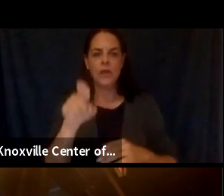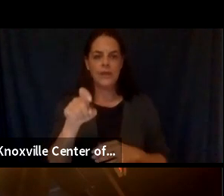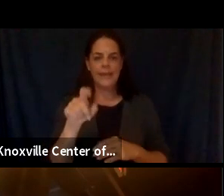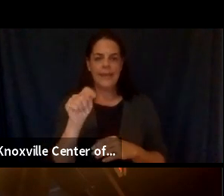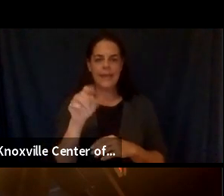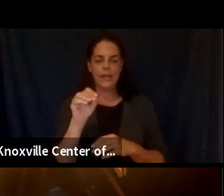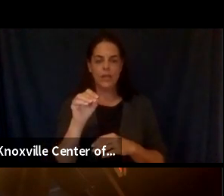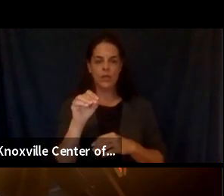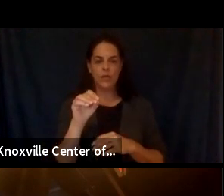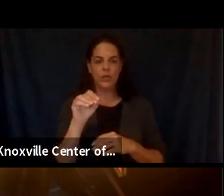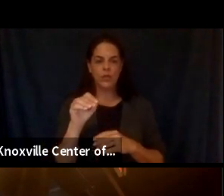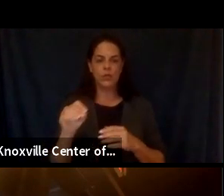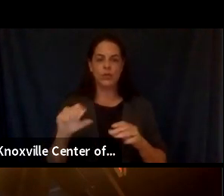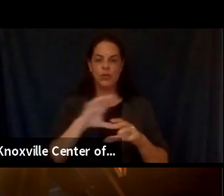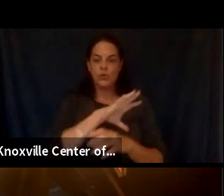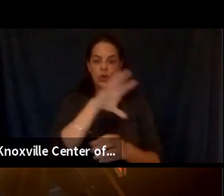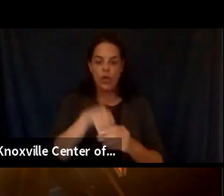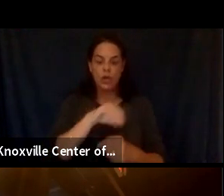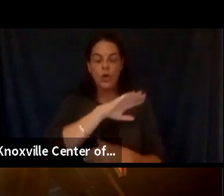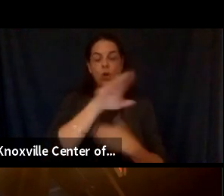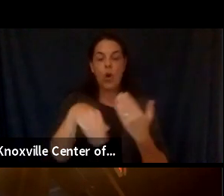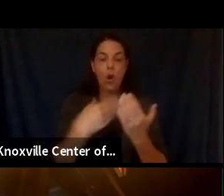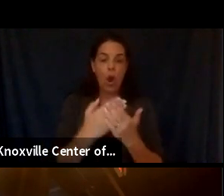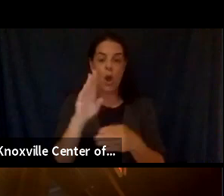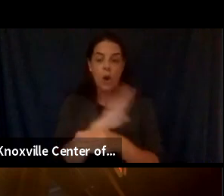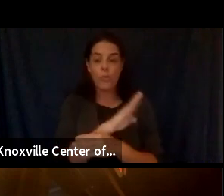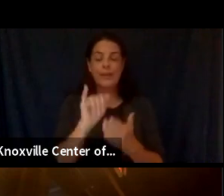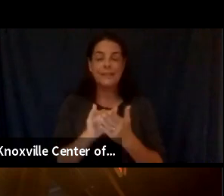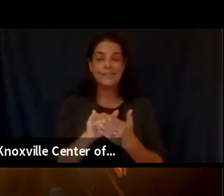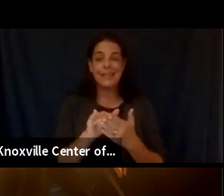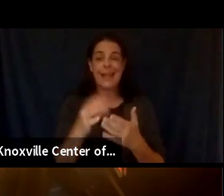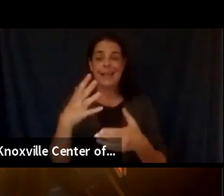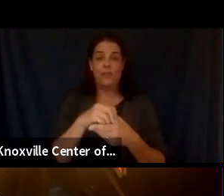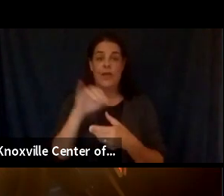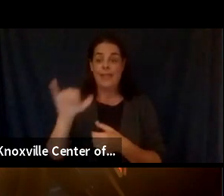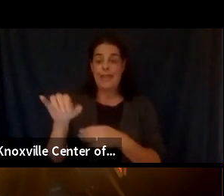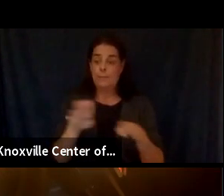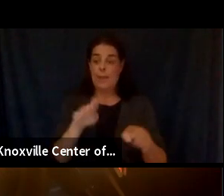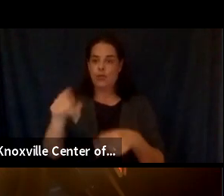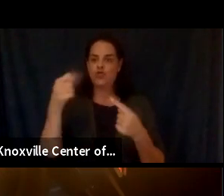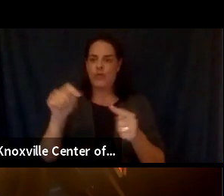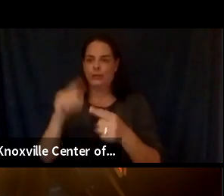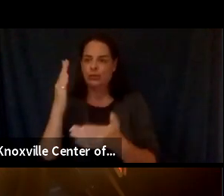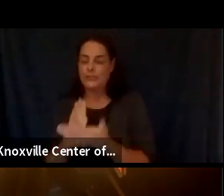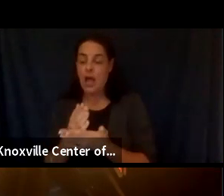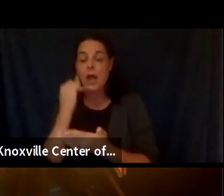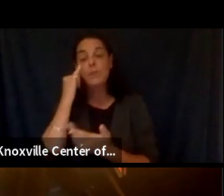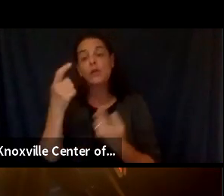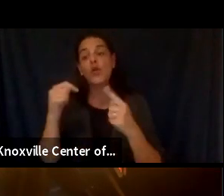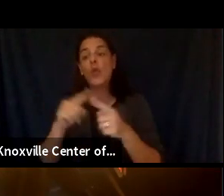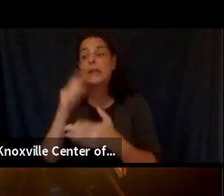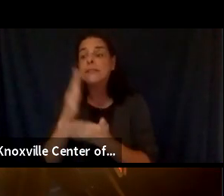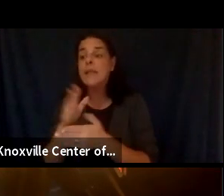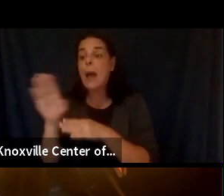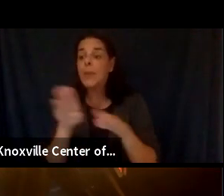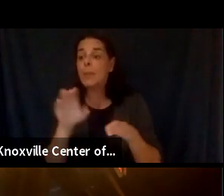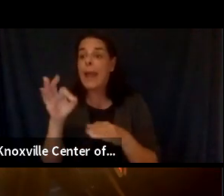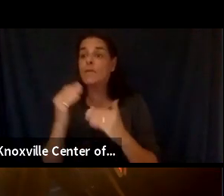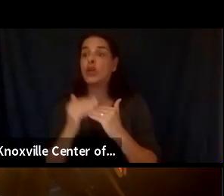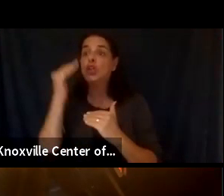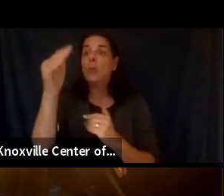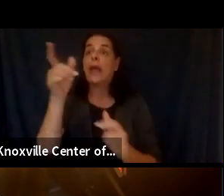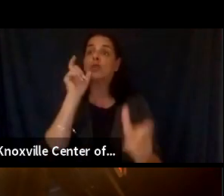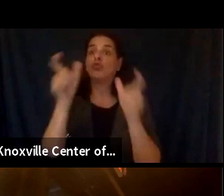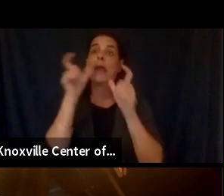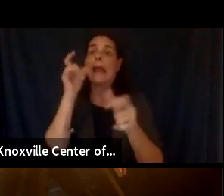capture all entities that engage in the behavior that you're trying to stop. If the behavior you're trying to stop is the excessive